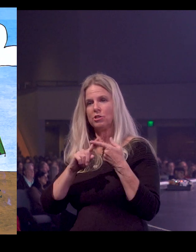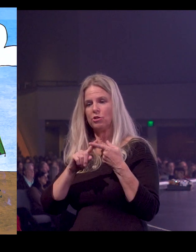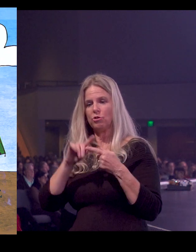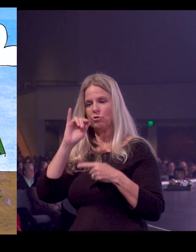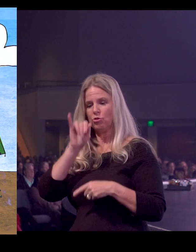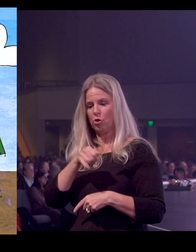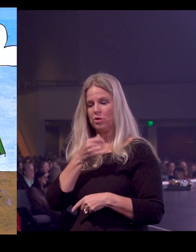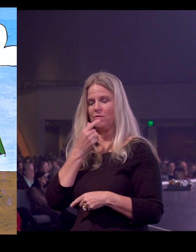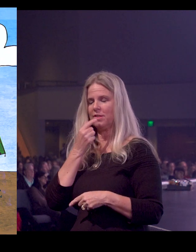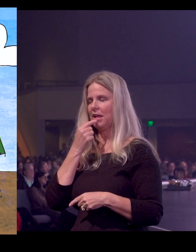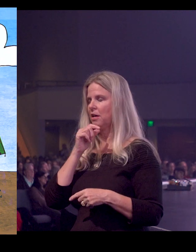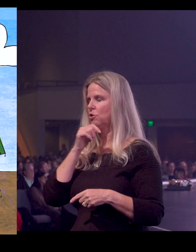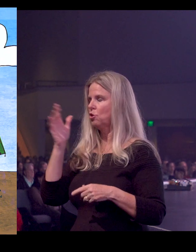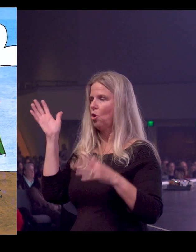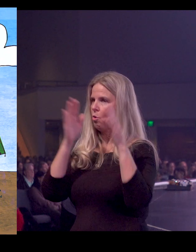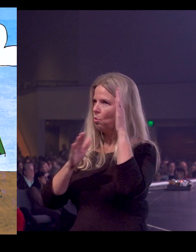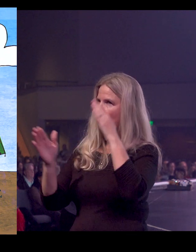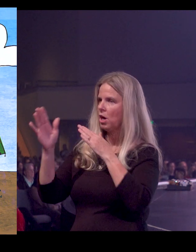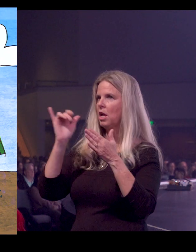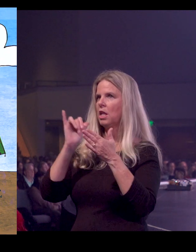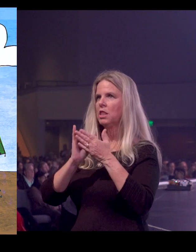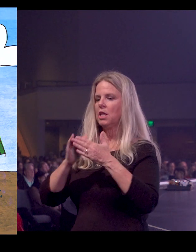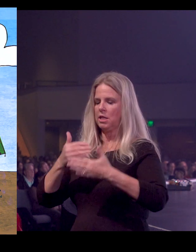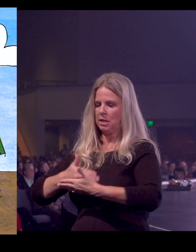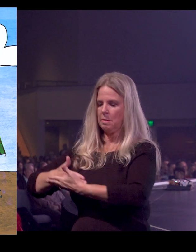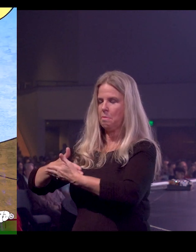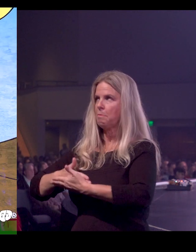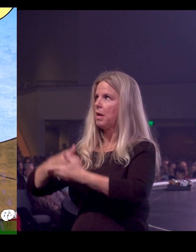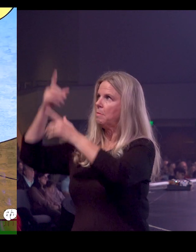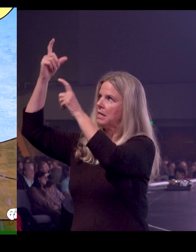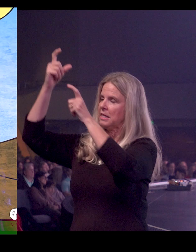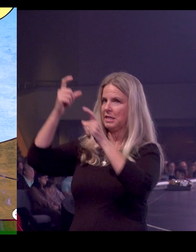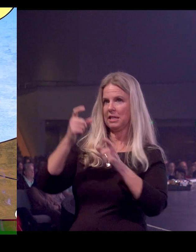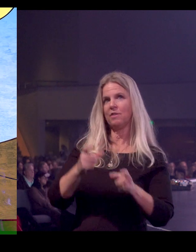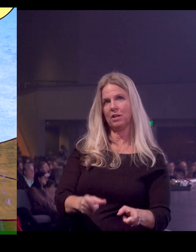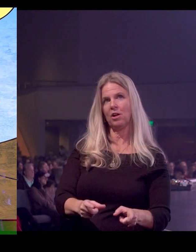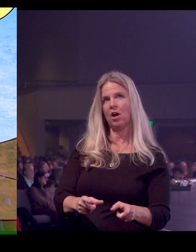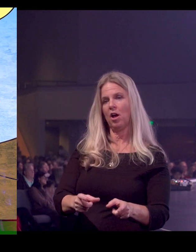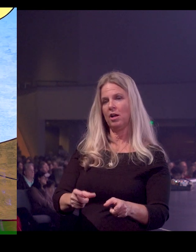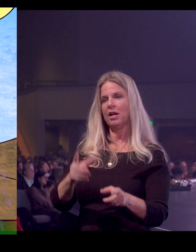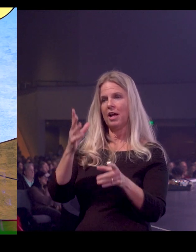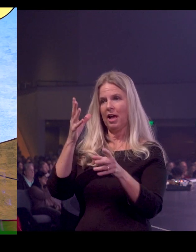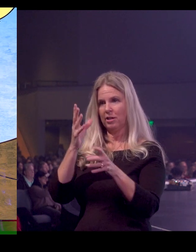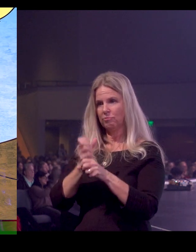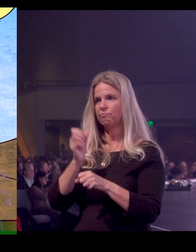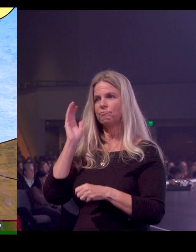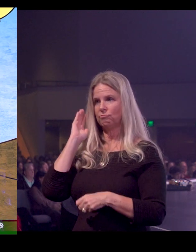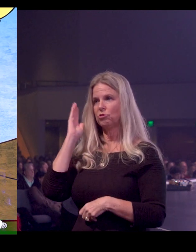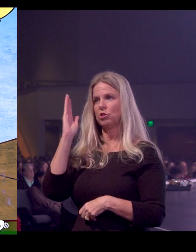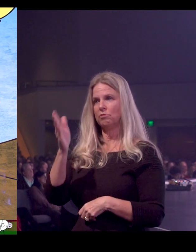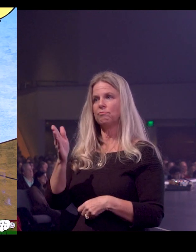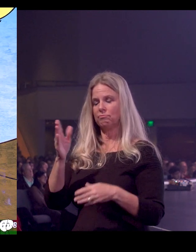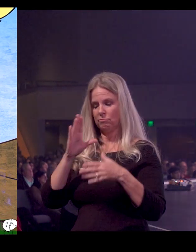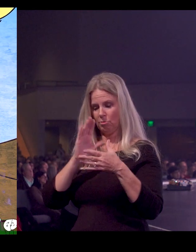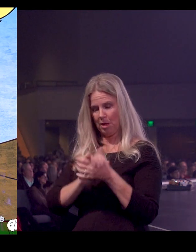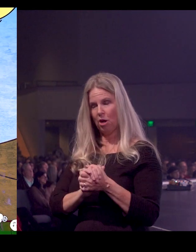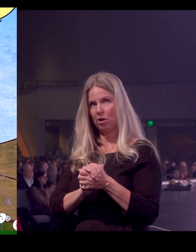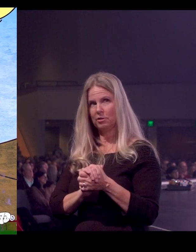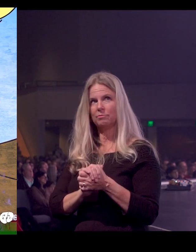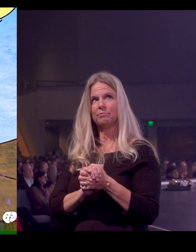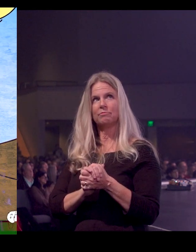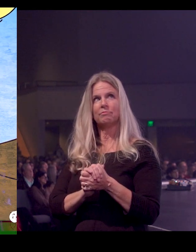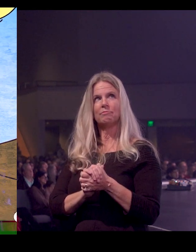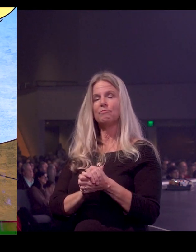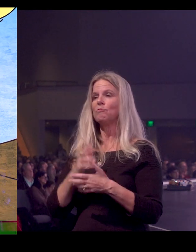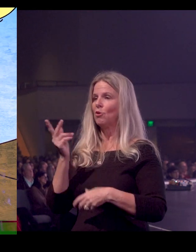from God and Joseph should take Mary as his wife. So, Mary and Joseph felt happy and knew that something amazing was going to happen with